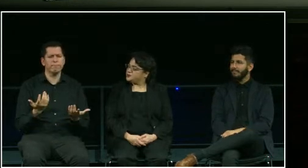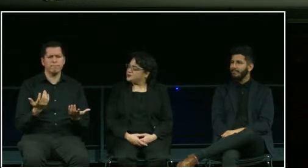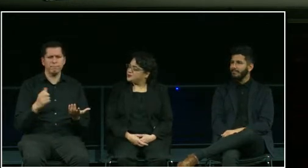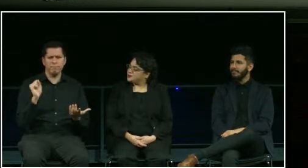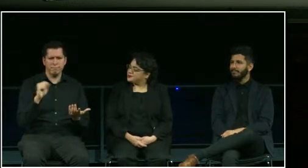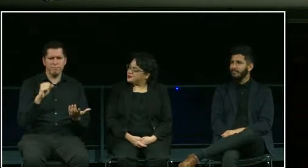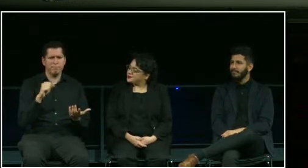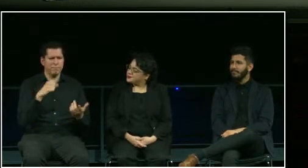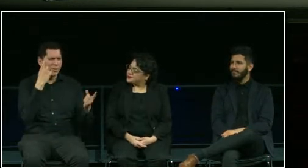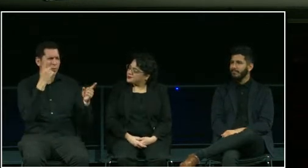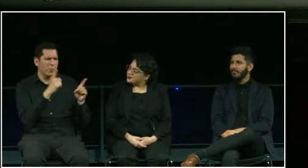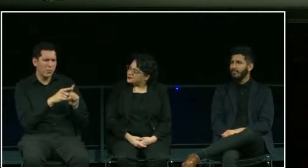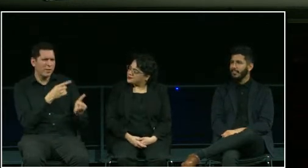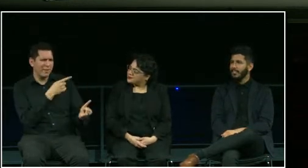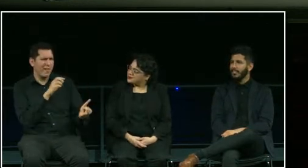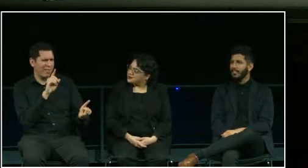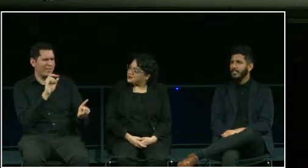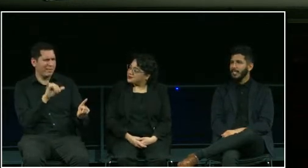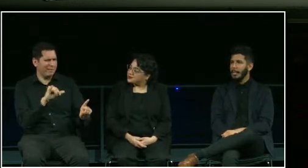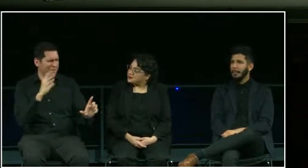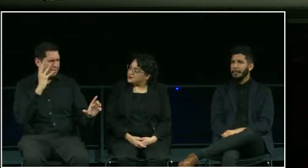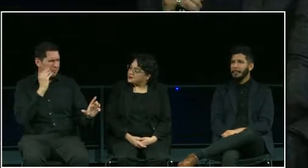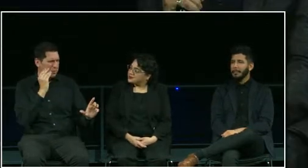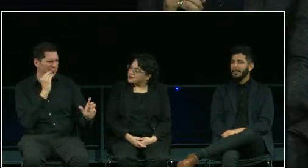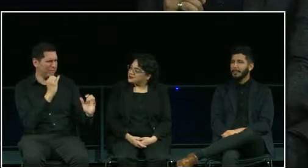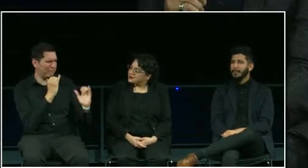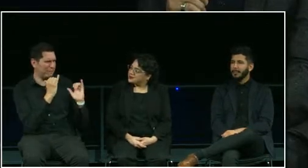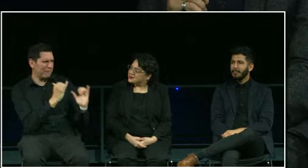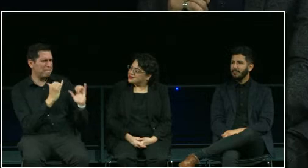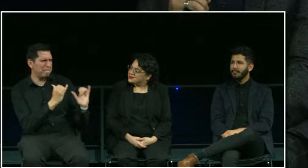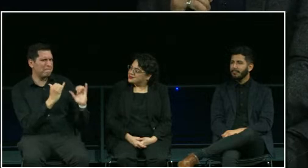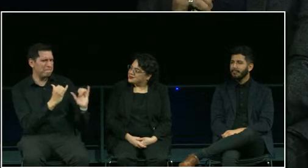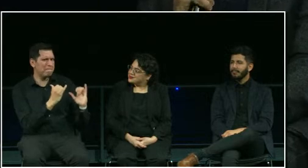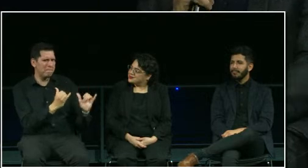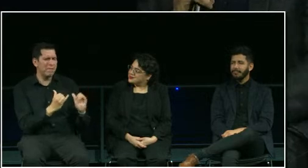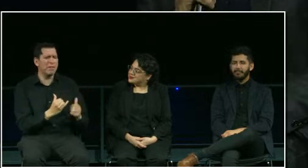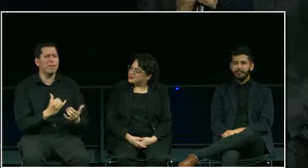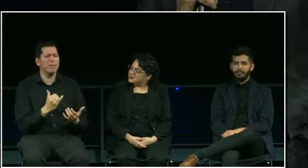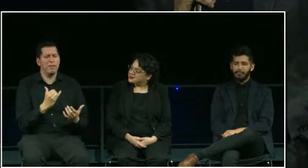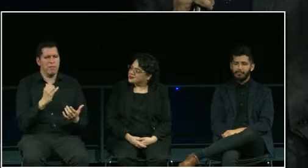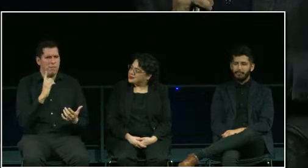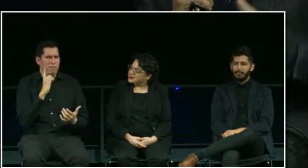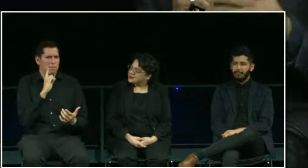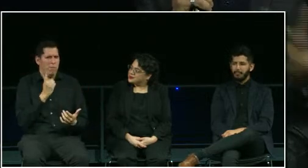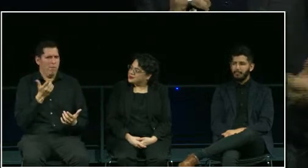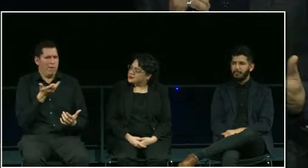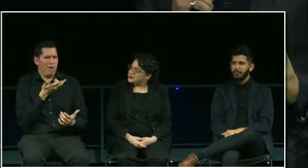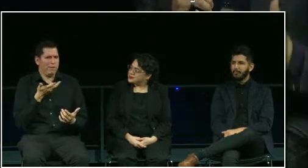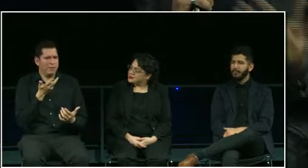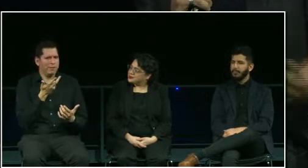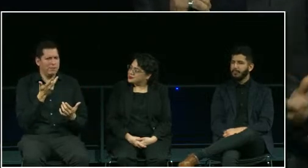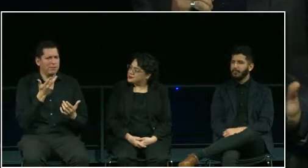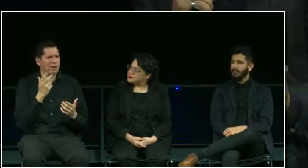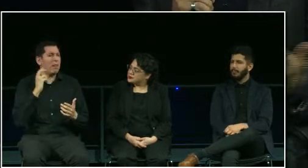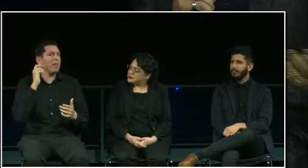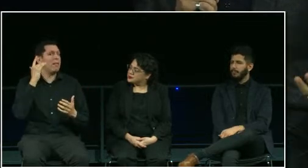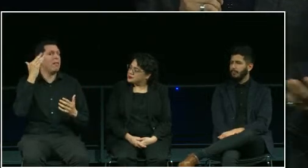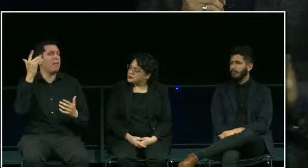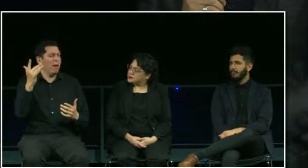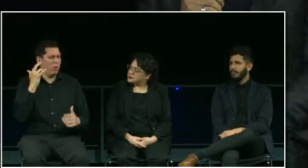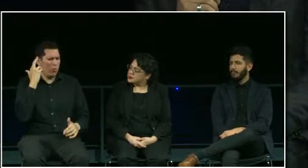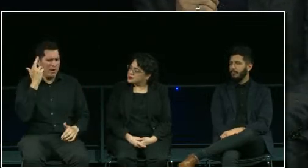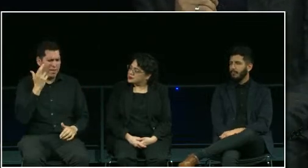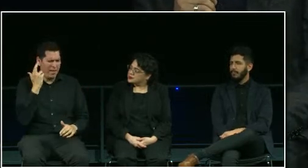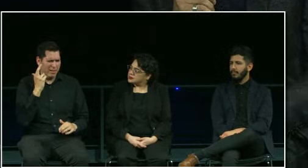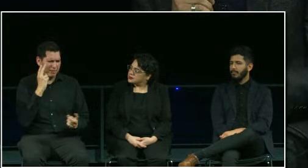I agree with Lindsey. I think our experience is actually quite similar. I think for us, what I realized later on, really